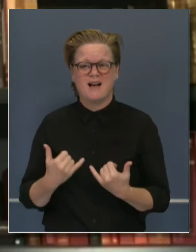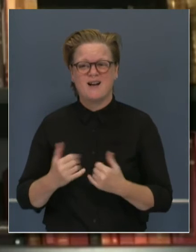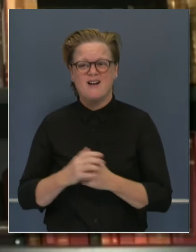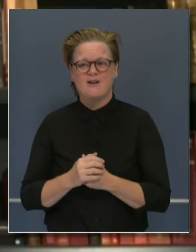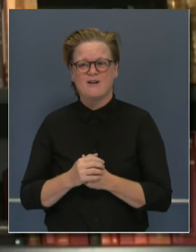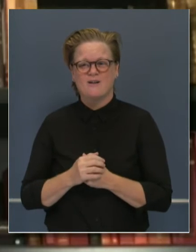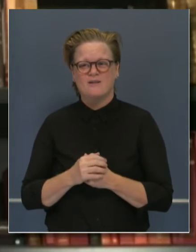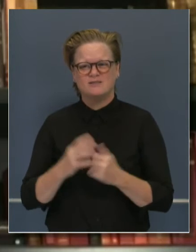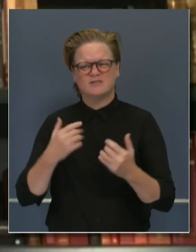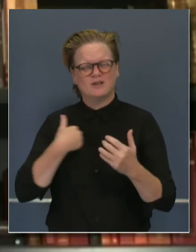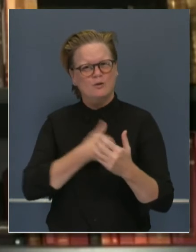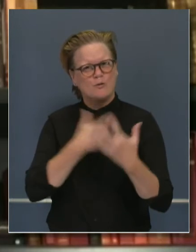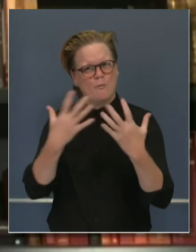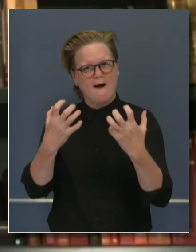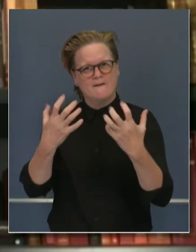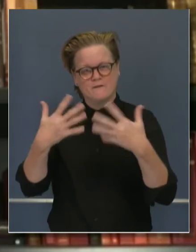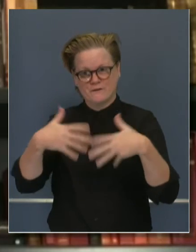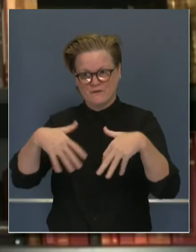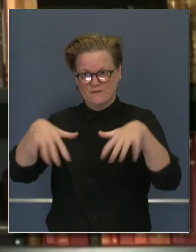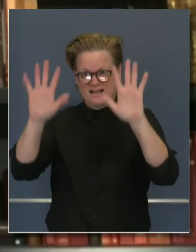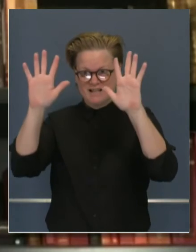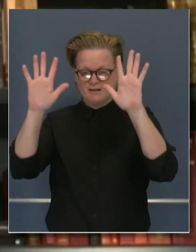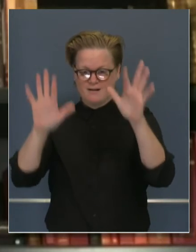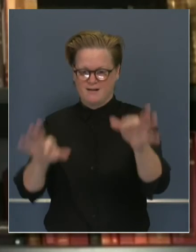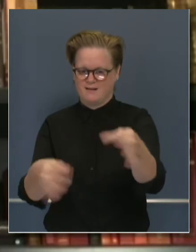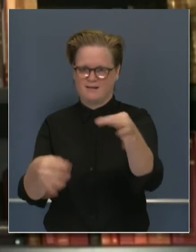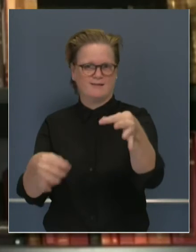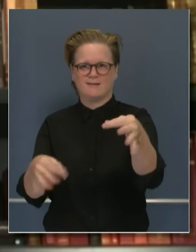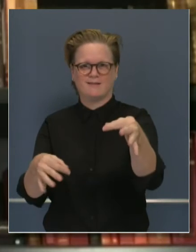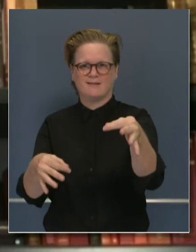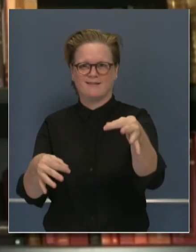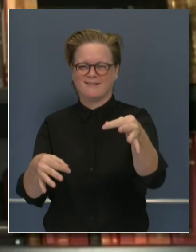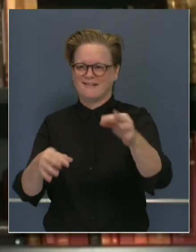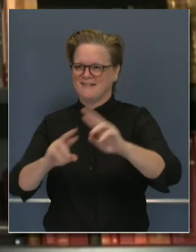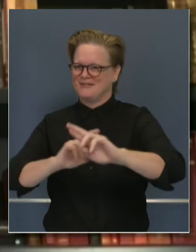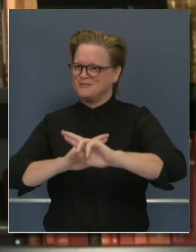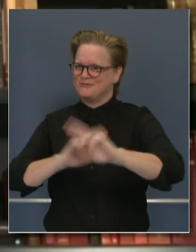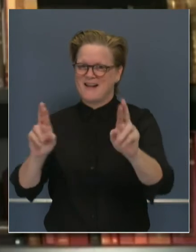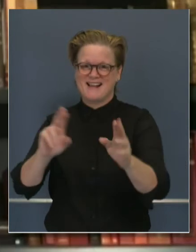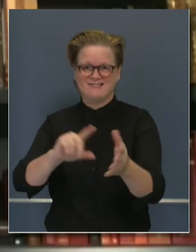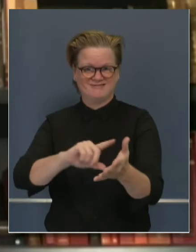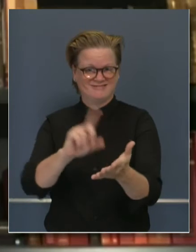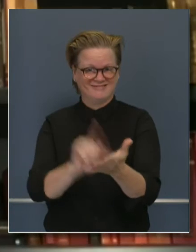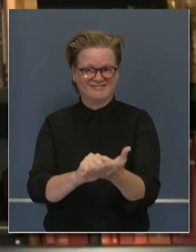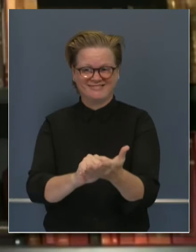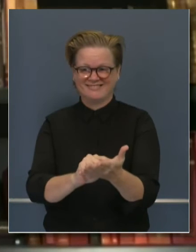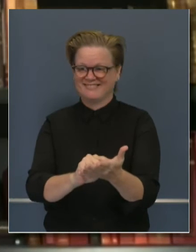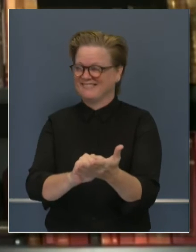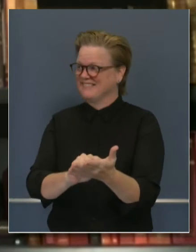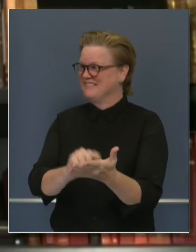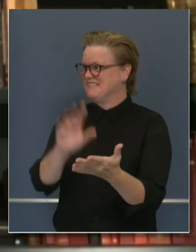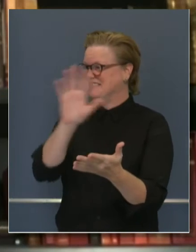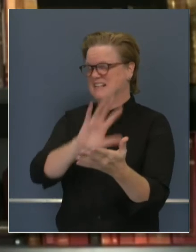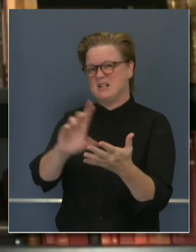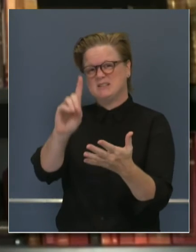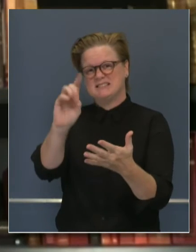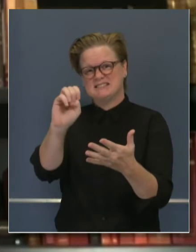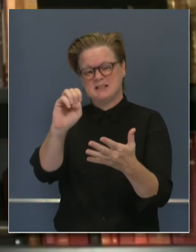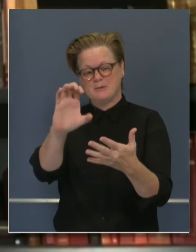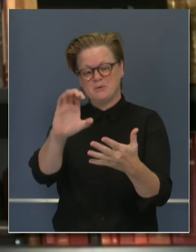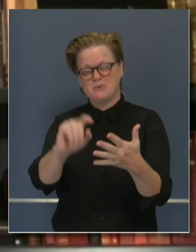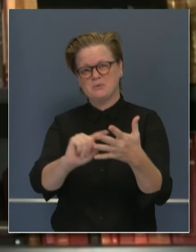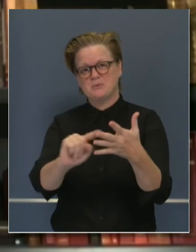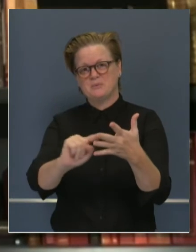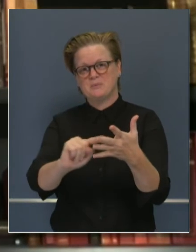budget done, which has to be at least to the printers in the middle of December, cognizant and mindful of the myriad of needs